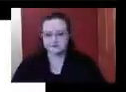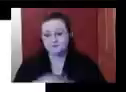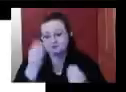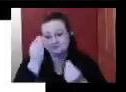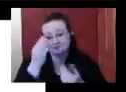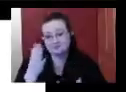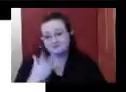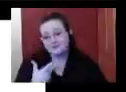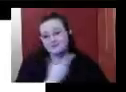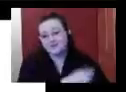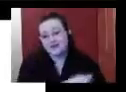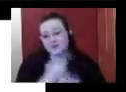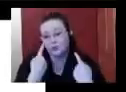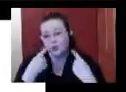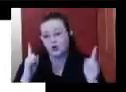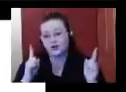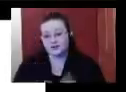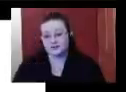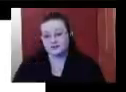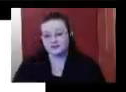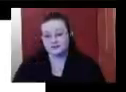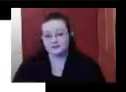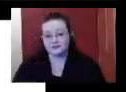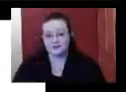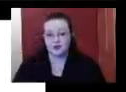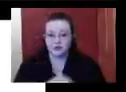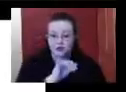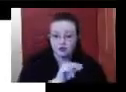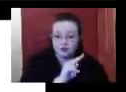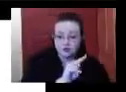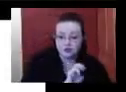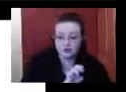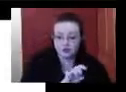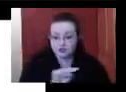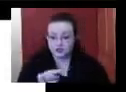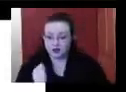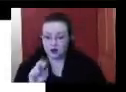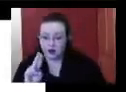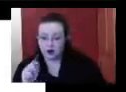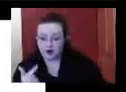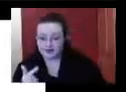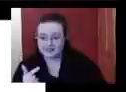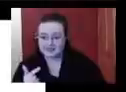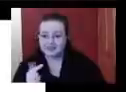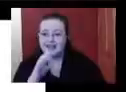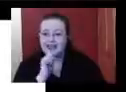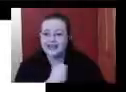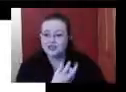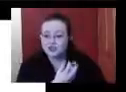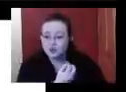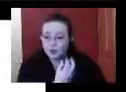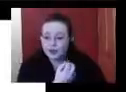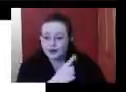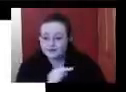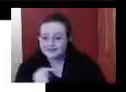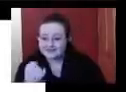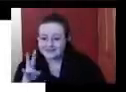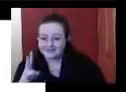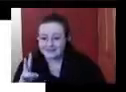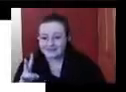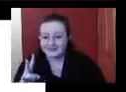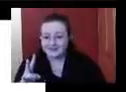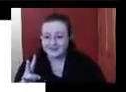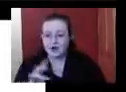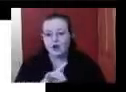Vaccines work. For cases reported in June to August among 12 to 17 year olds in Halton, 100%